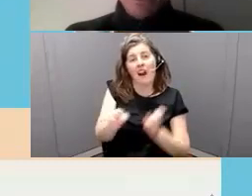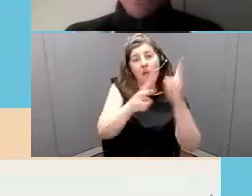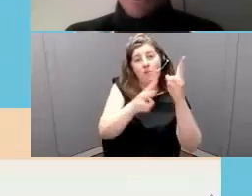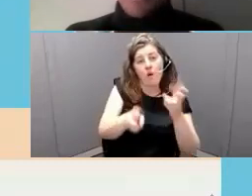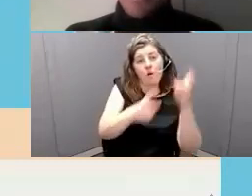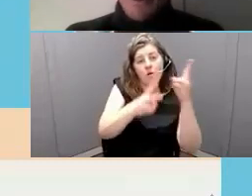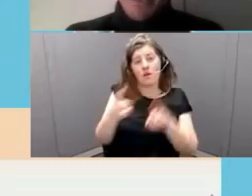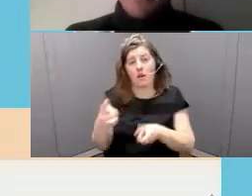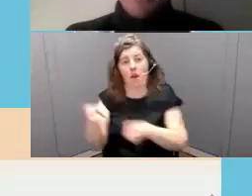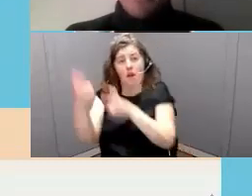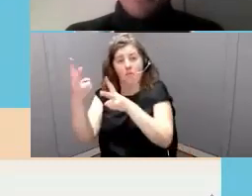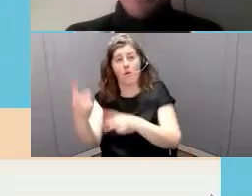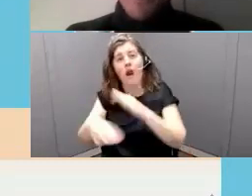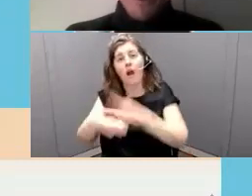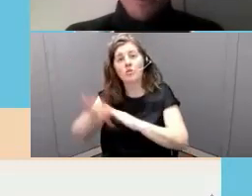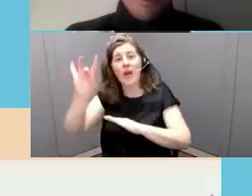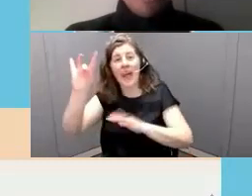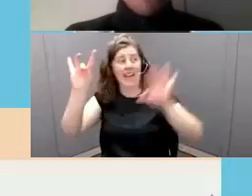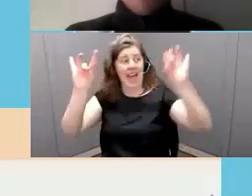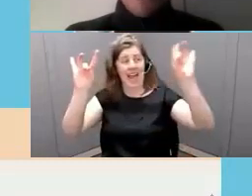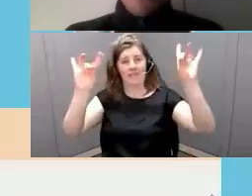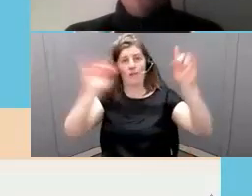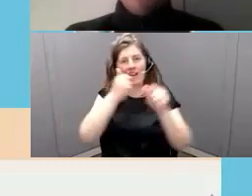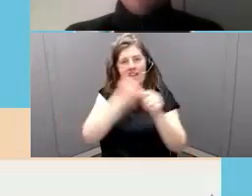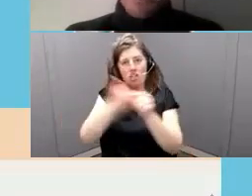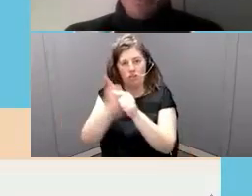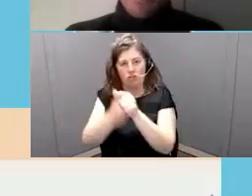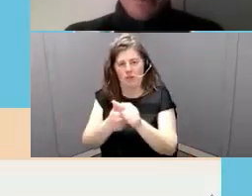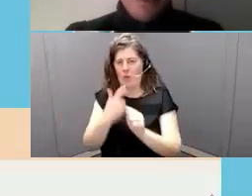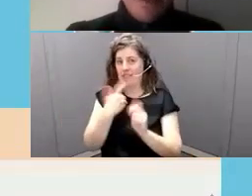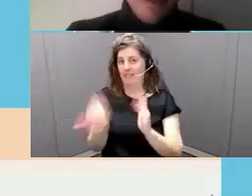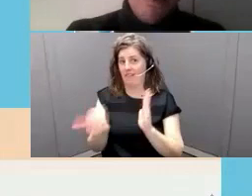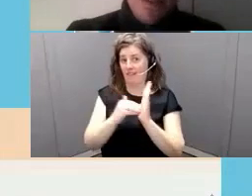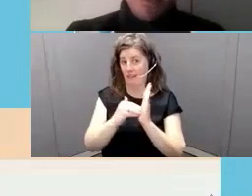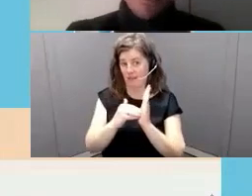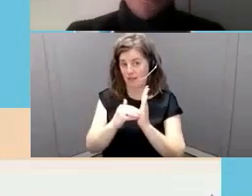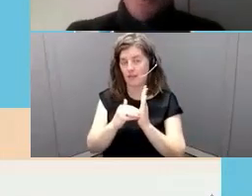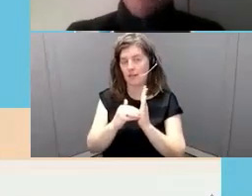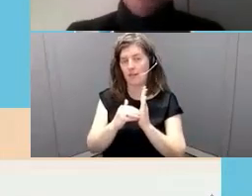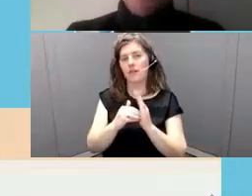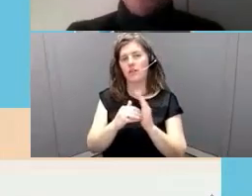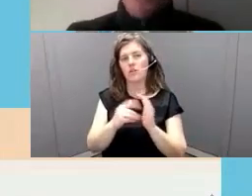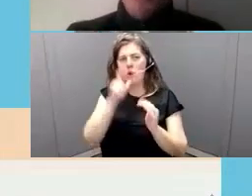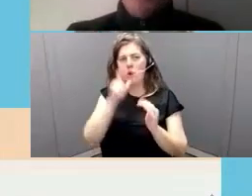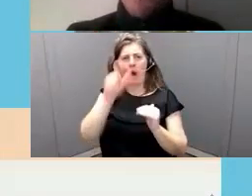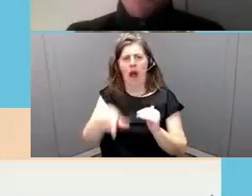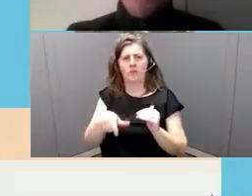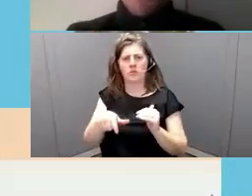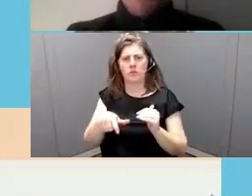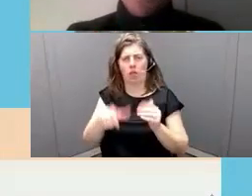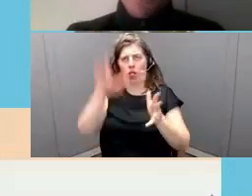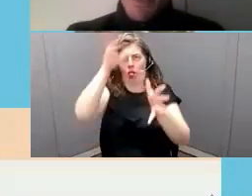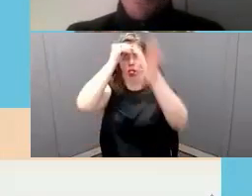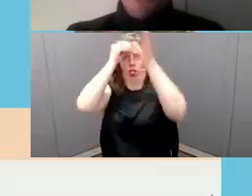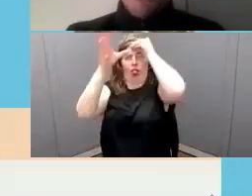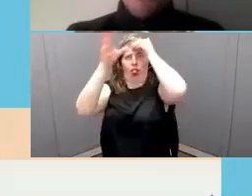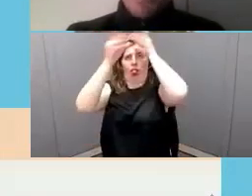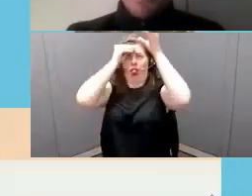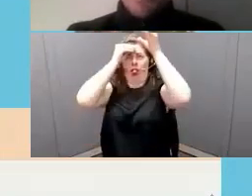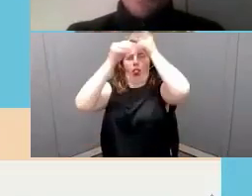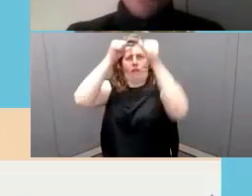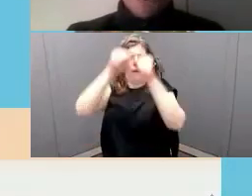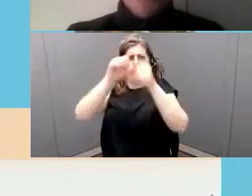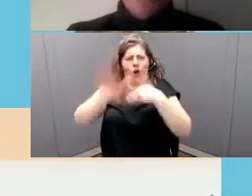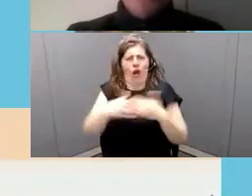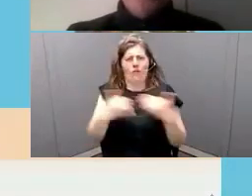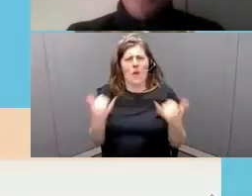on each side. I'll reiterate once again that you don't have to absorb all of this information now,